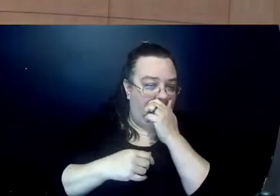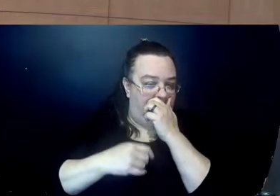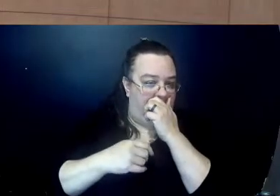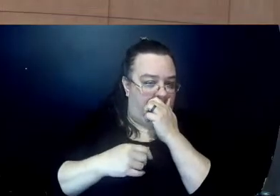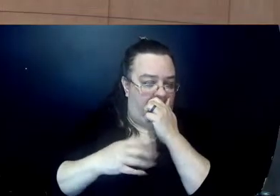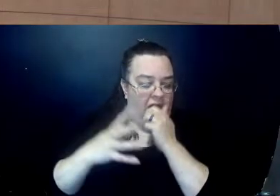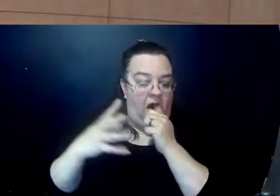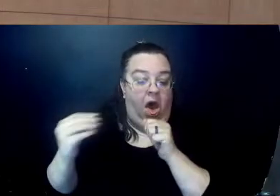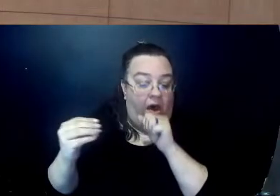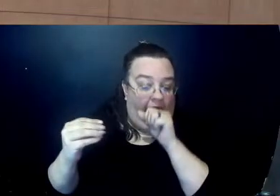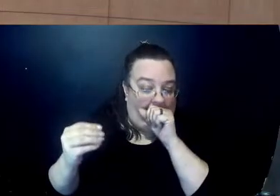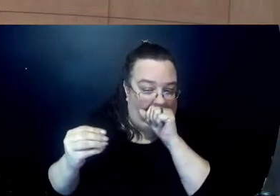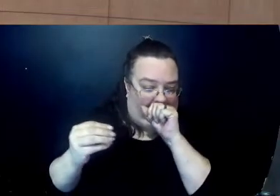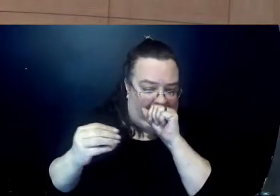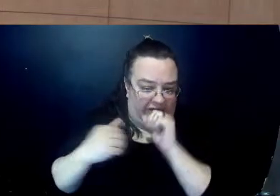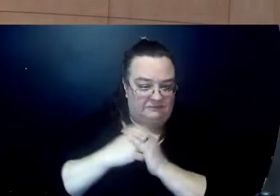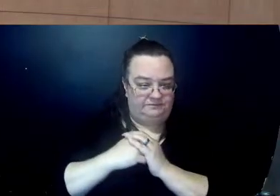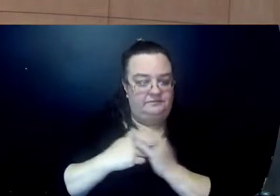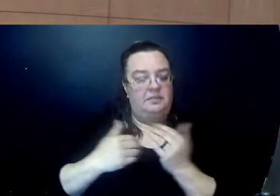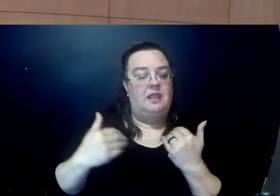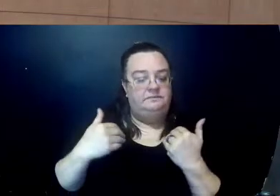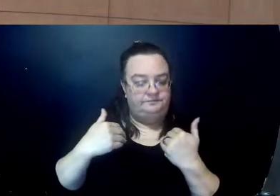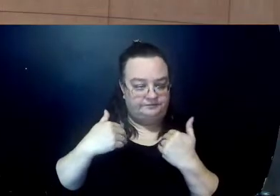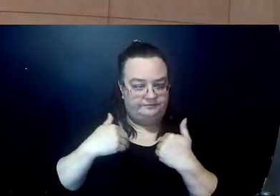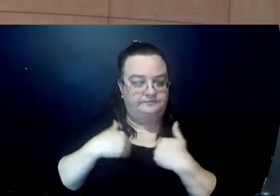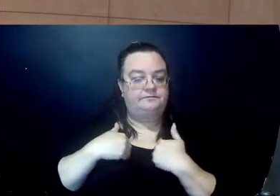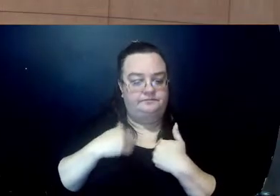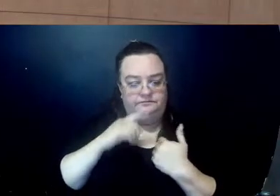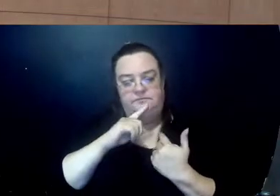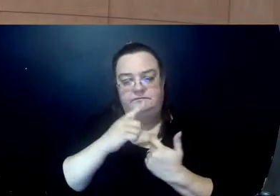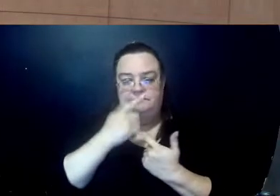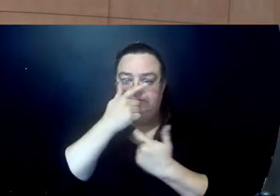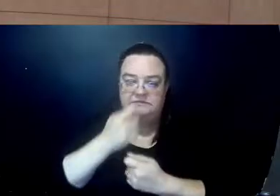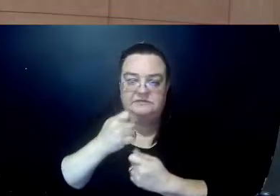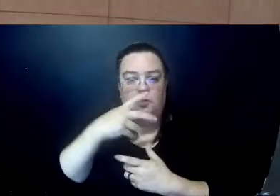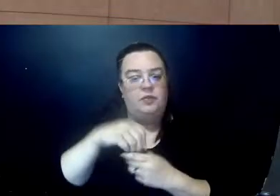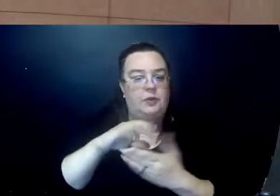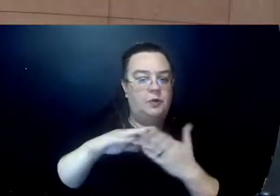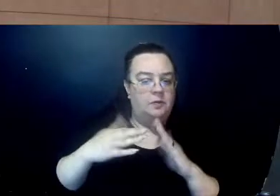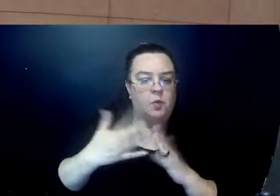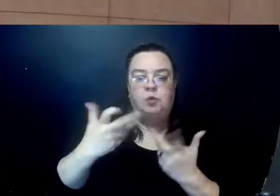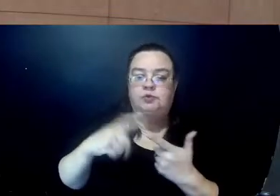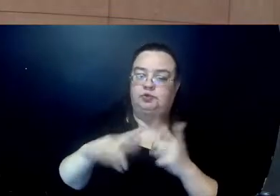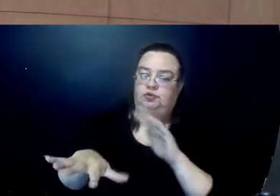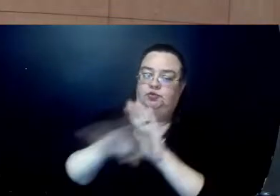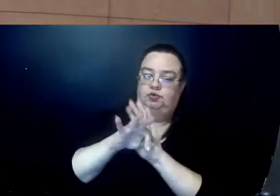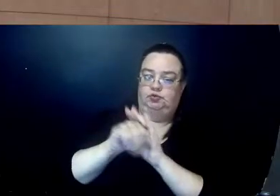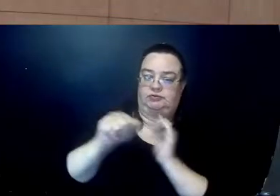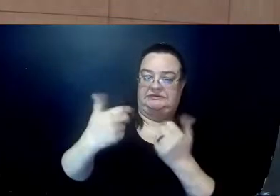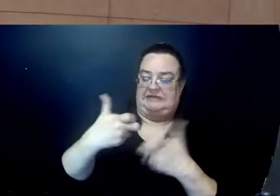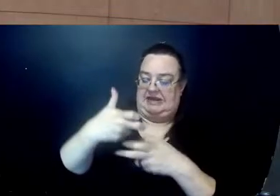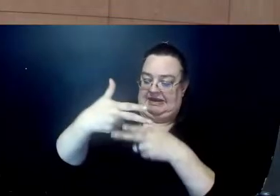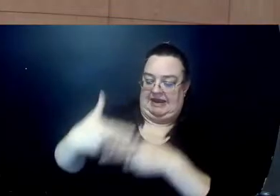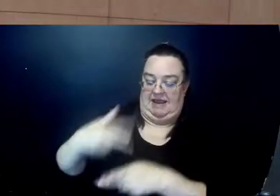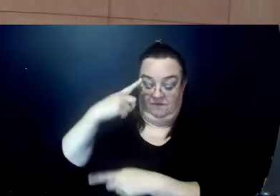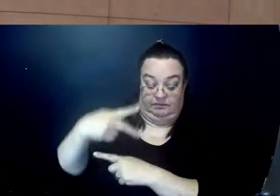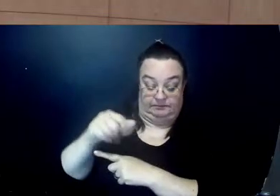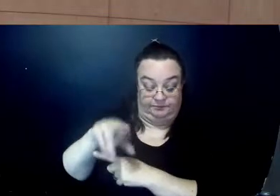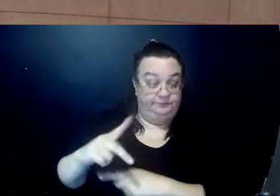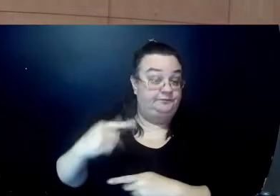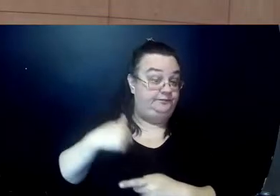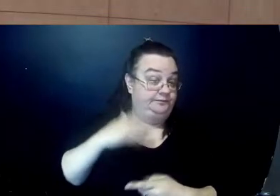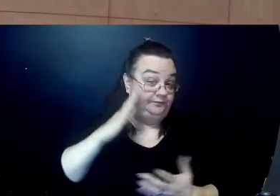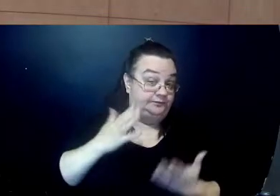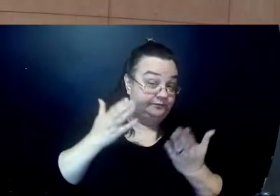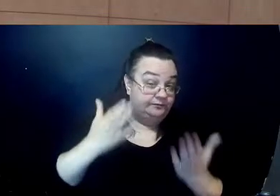There has been interest in the community in choosing a name for the park. I would suggest that we discuss the